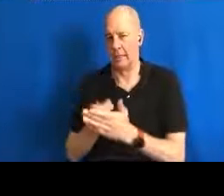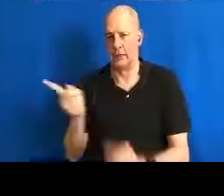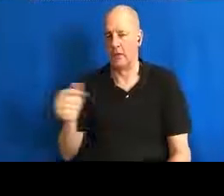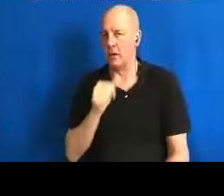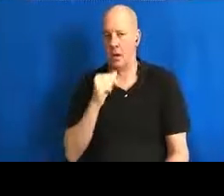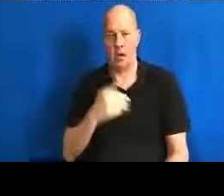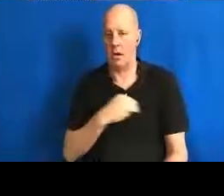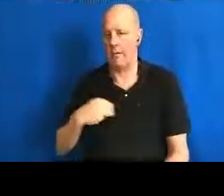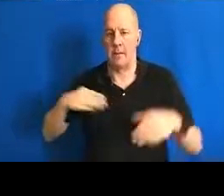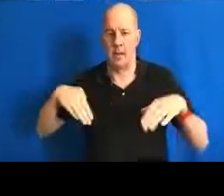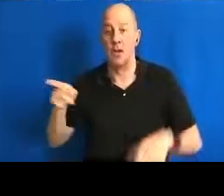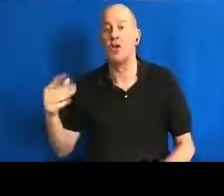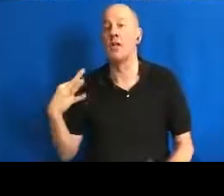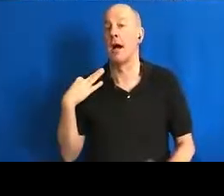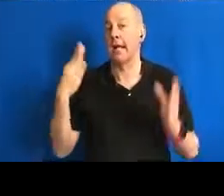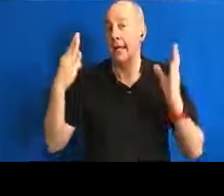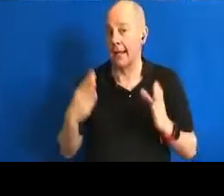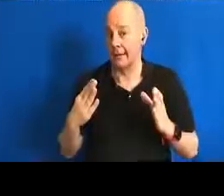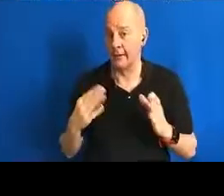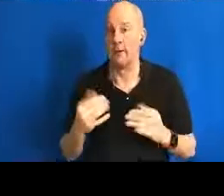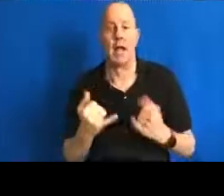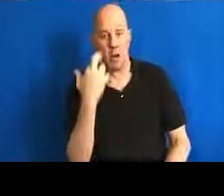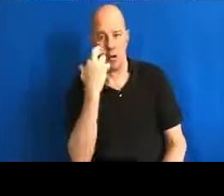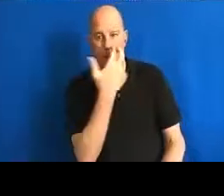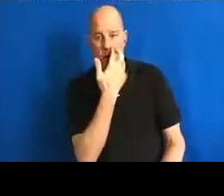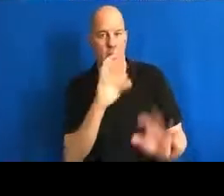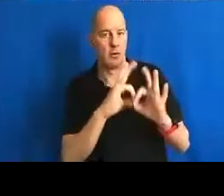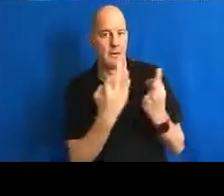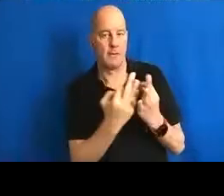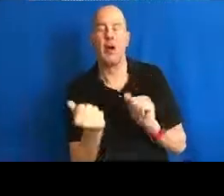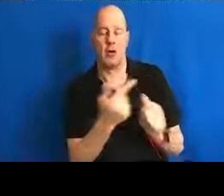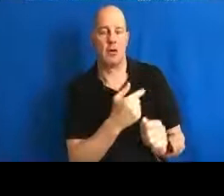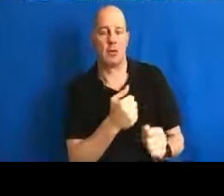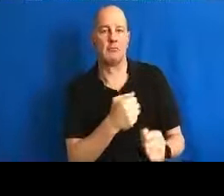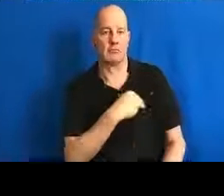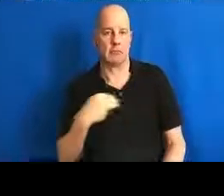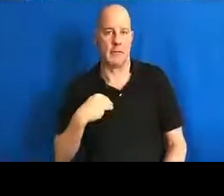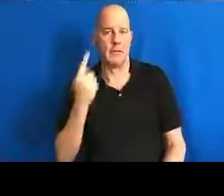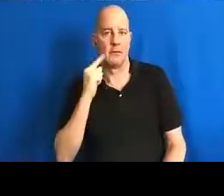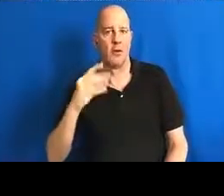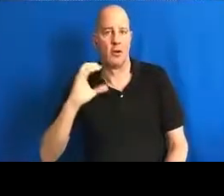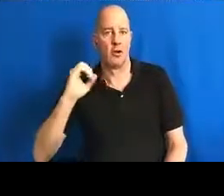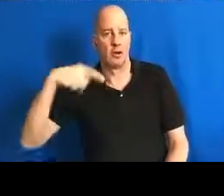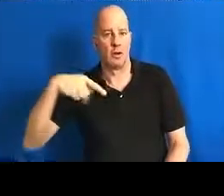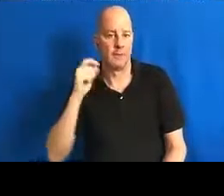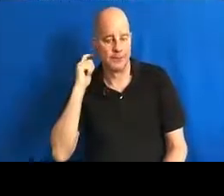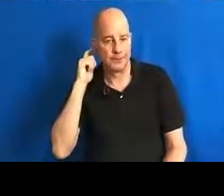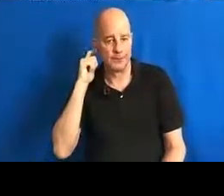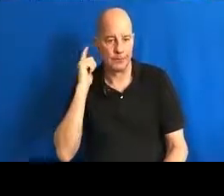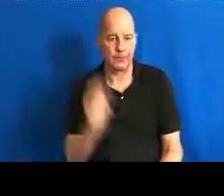She's a candidate, whereas the Roses, they're all the members of the cooperative, the family members. And so we're going to set that